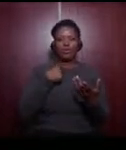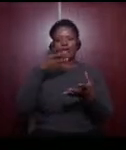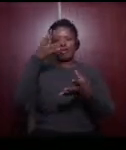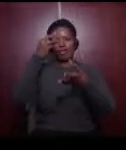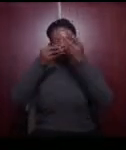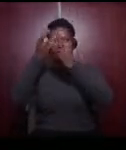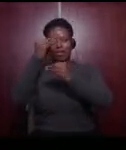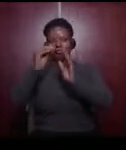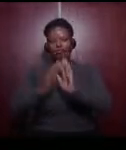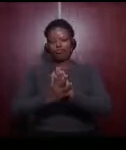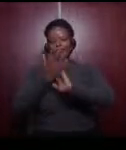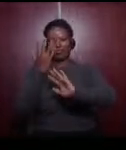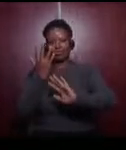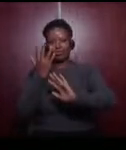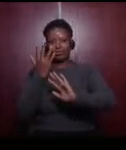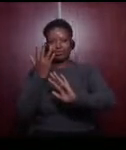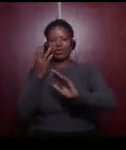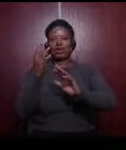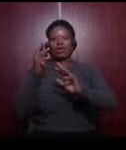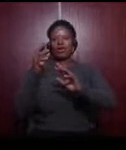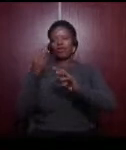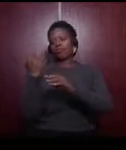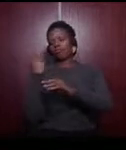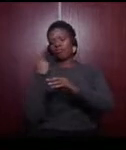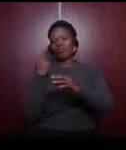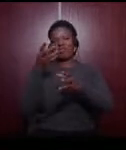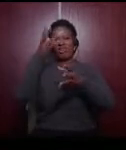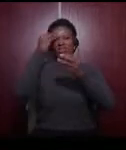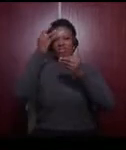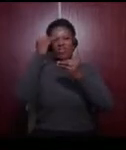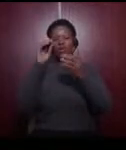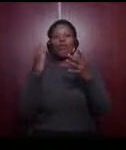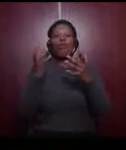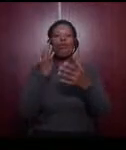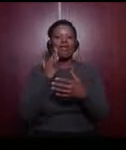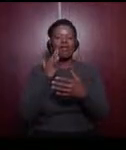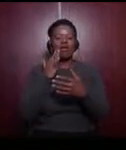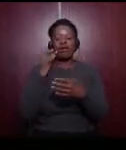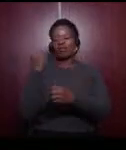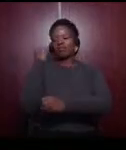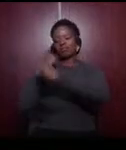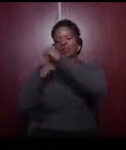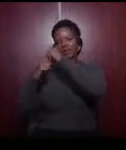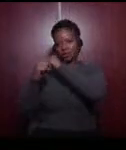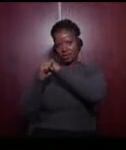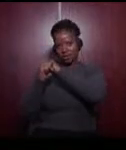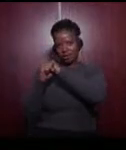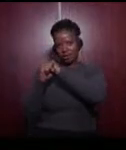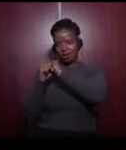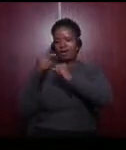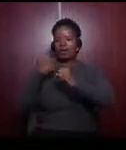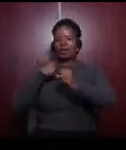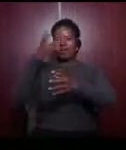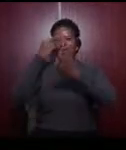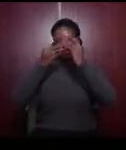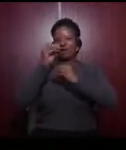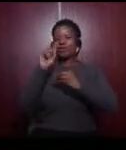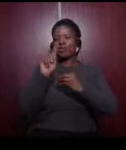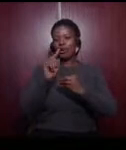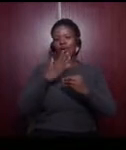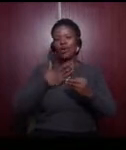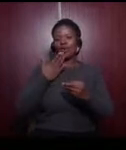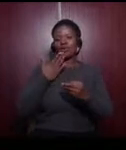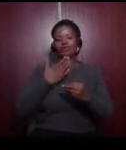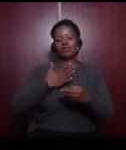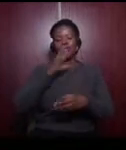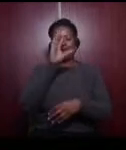disaster management within our communities last year. And I wanted to ask one thing from what I've learned. So